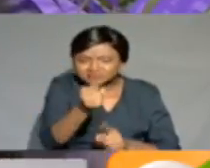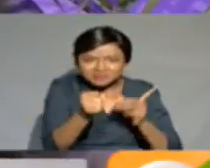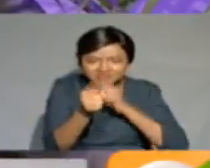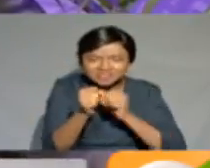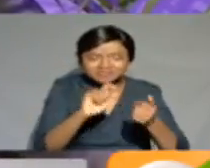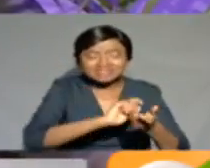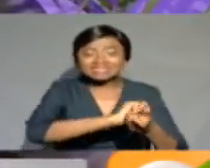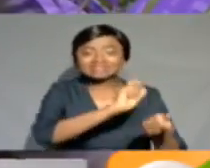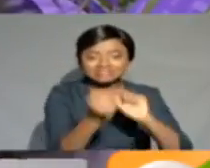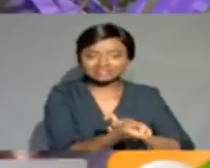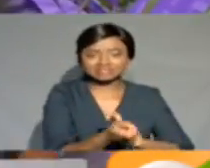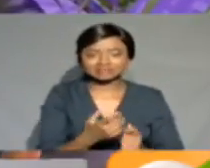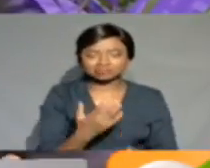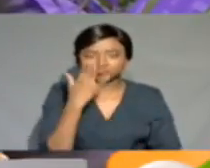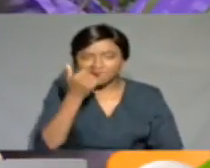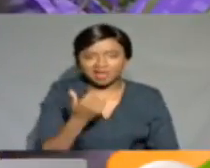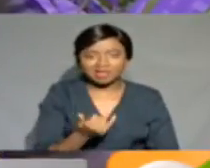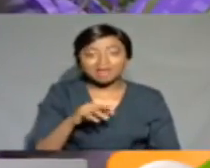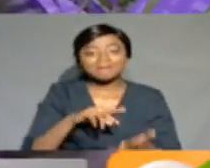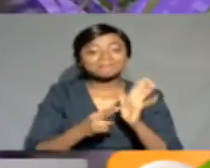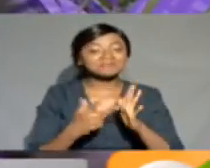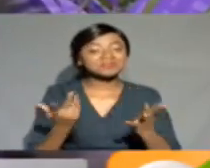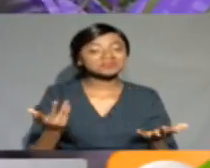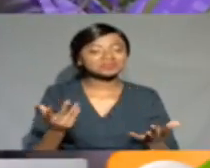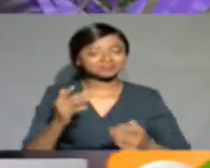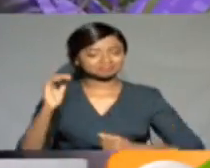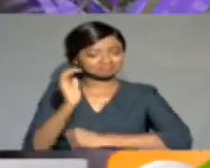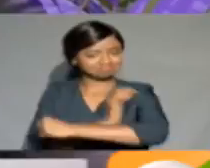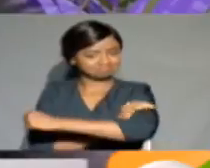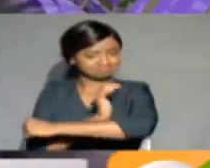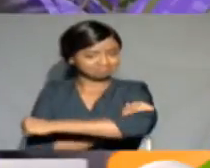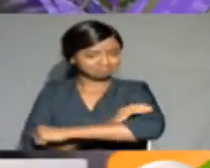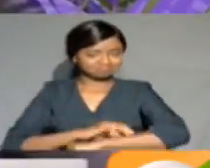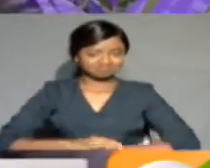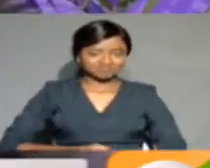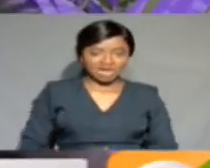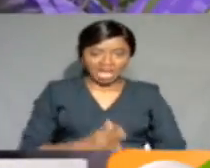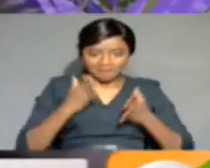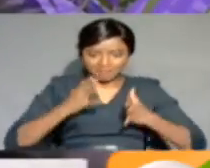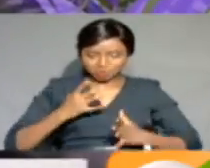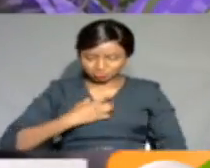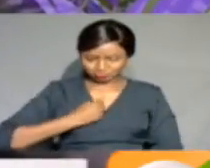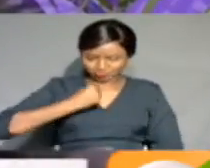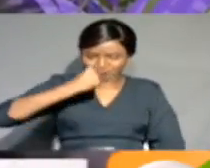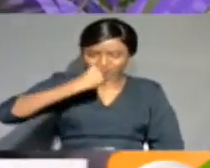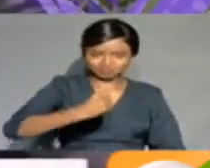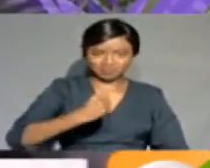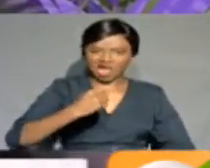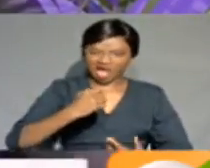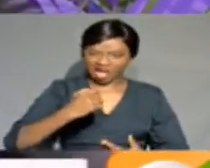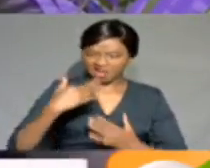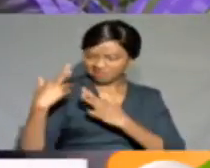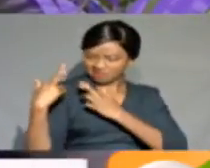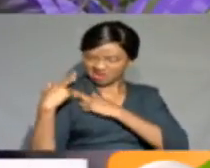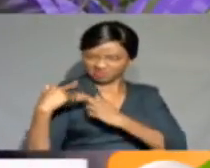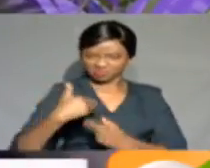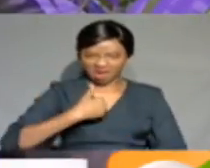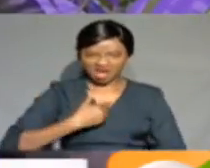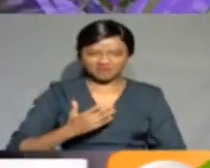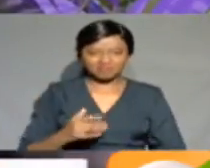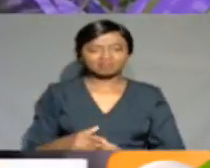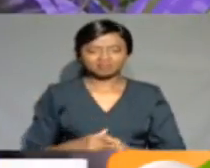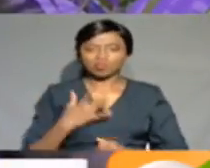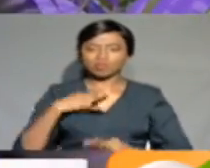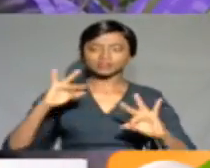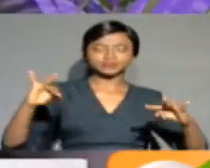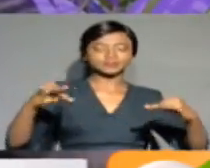against their colleagues? Yeah. It's simply power. When somebody is in a position of responsibility, he would like everybody else